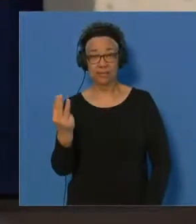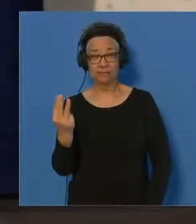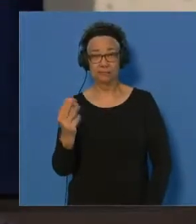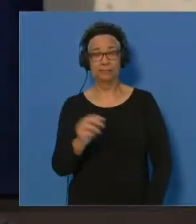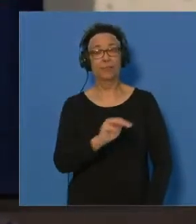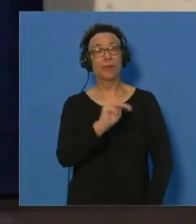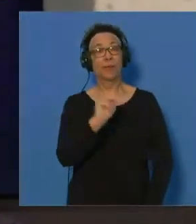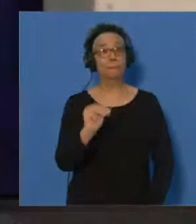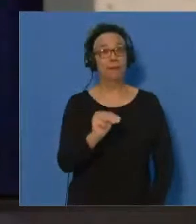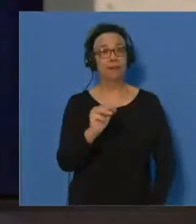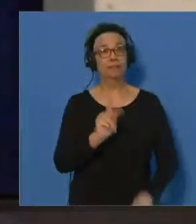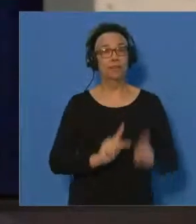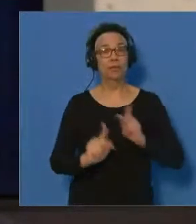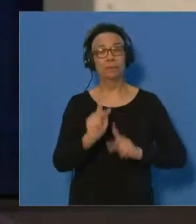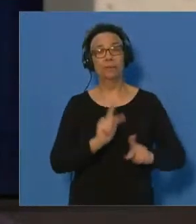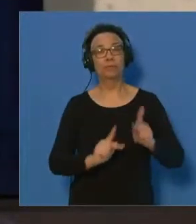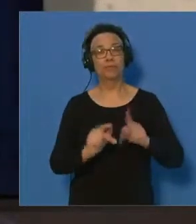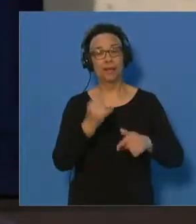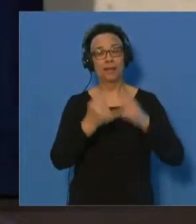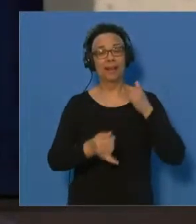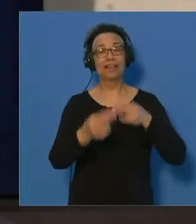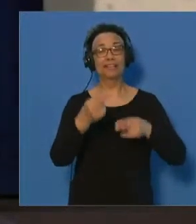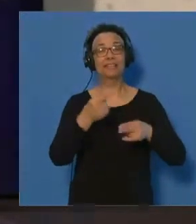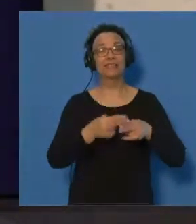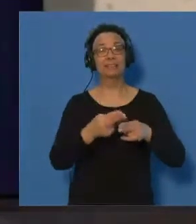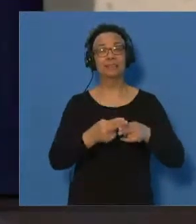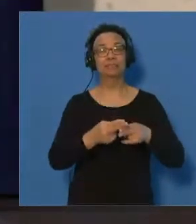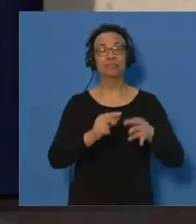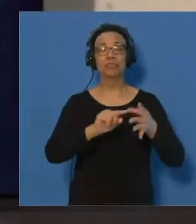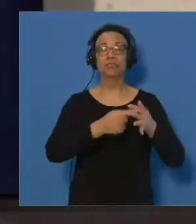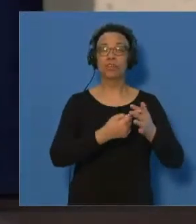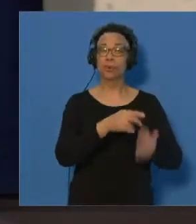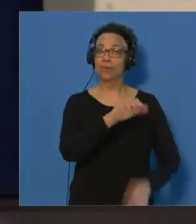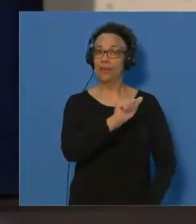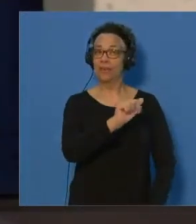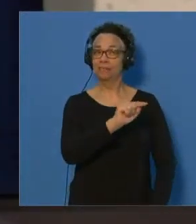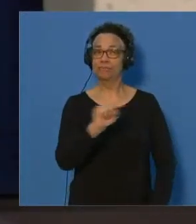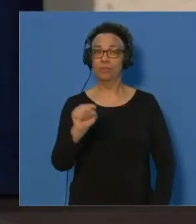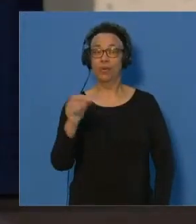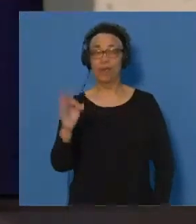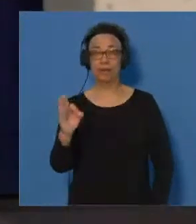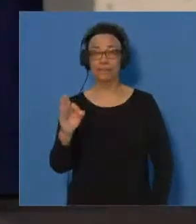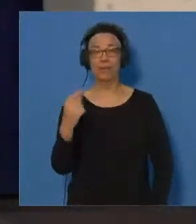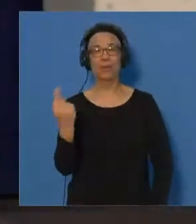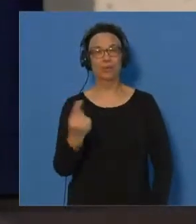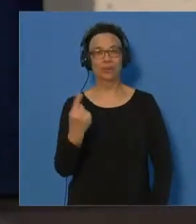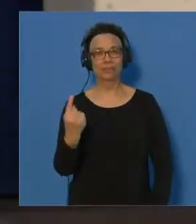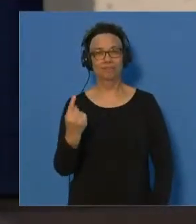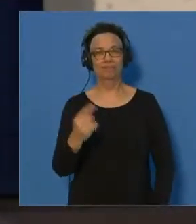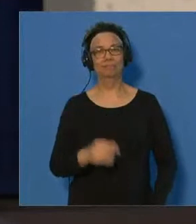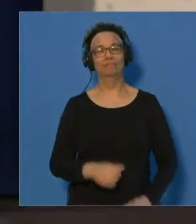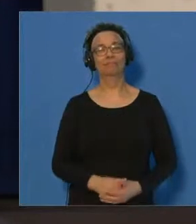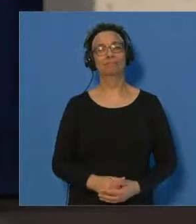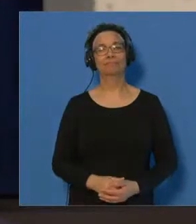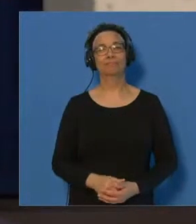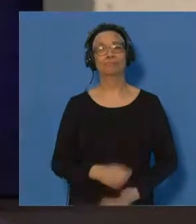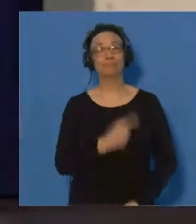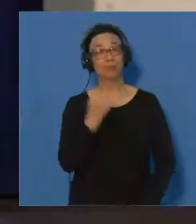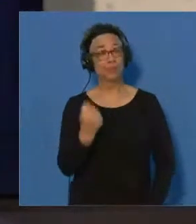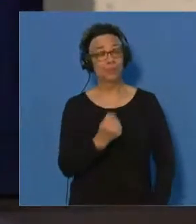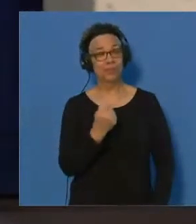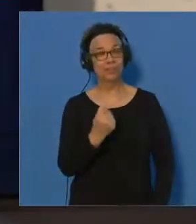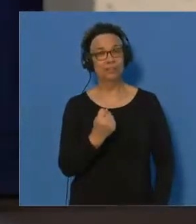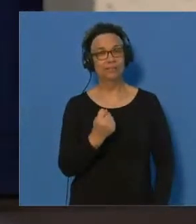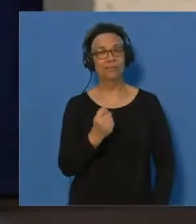Monday shall be for persons whose last names begin with the letters A to F only.